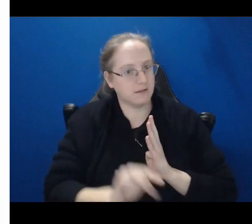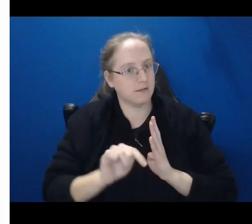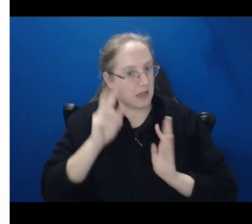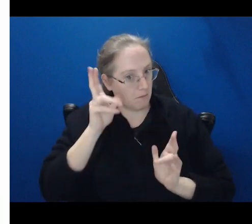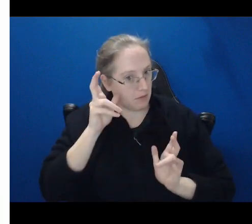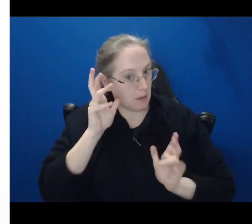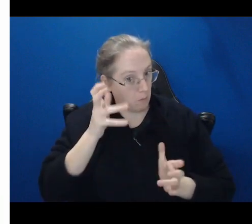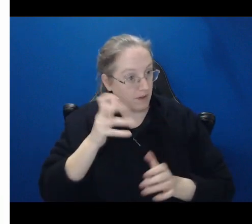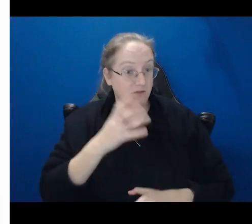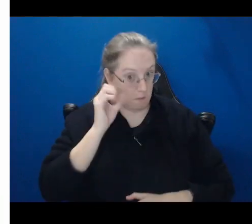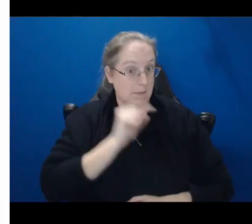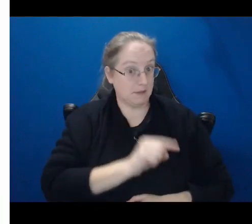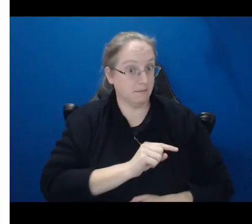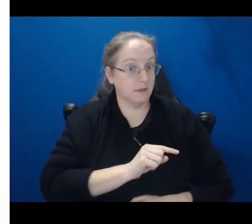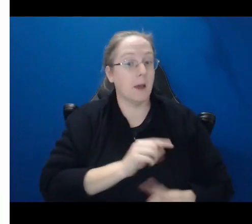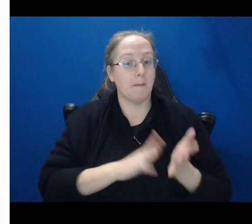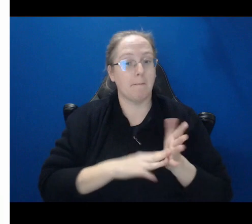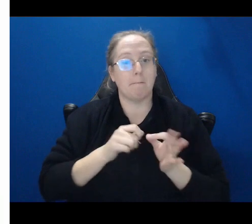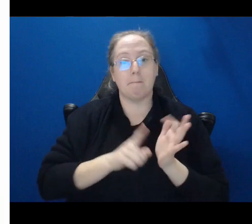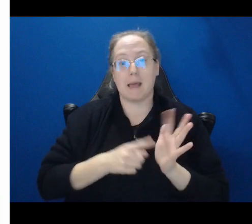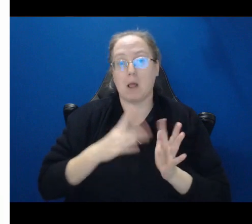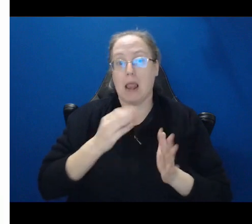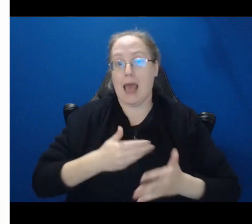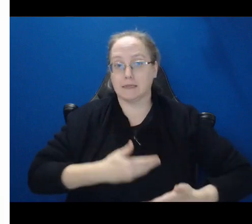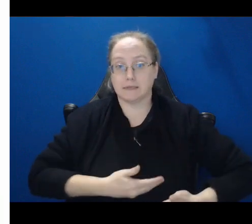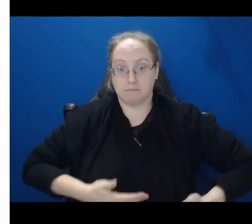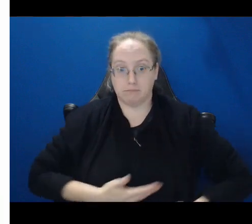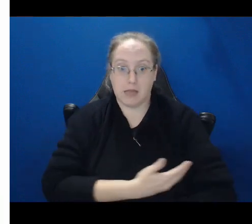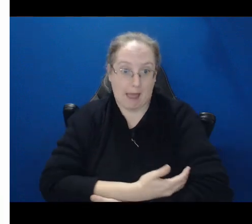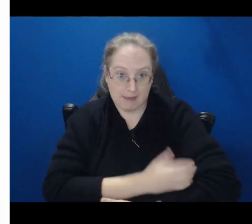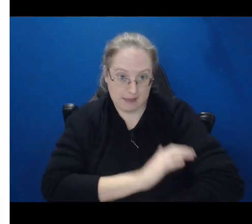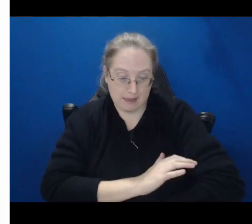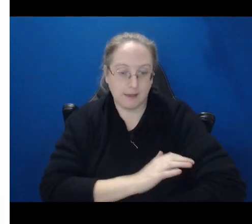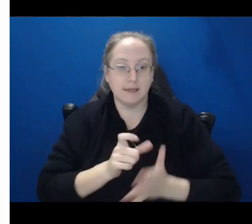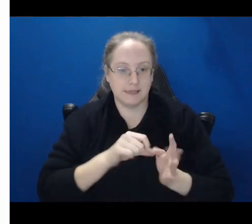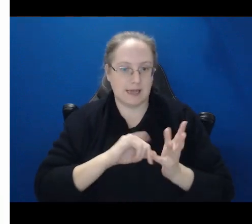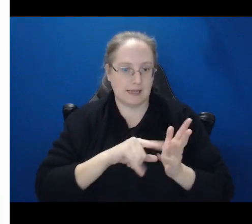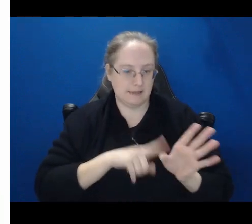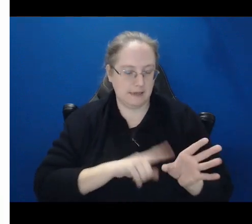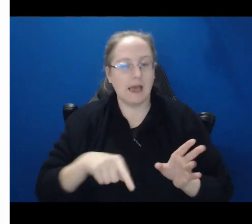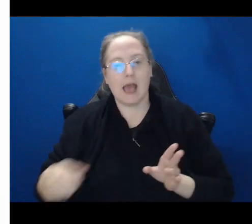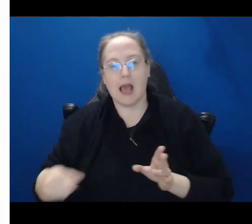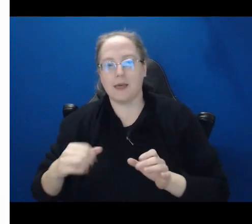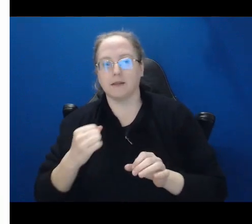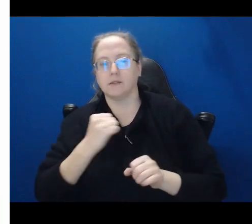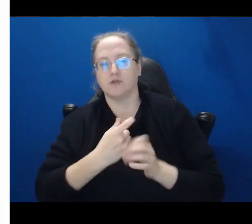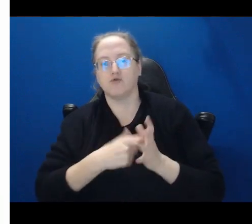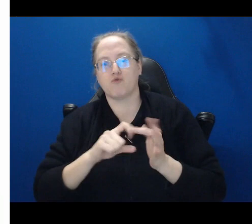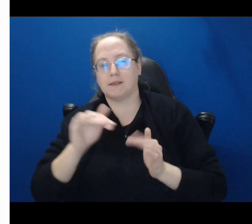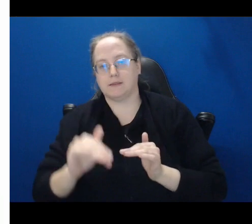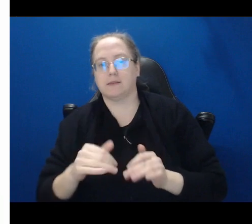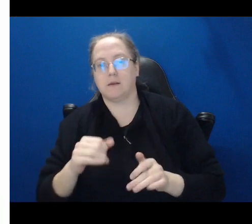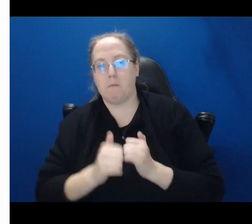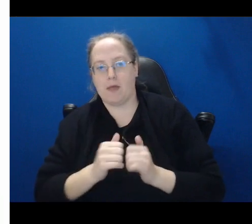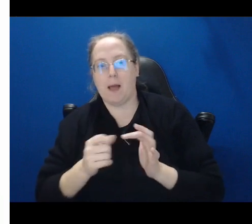Mabel, her mother, had a little baby, Daisy, and there was Grace's little brother, Paddy, and they were following rivers and